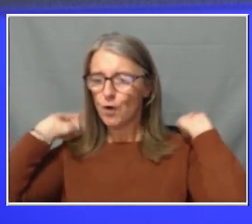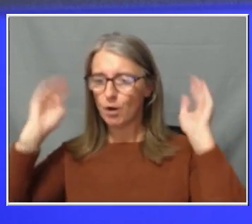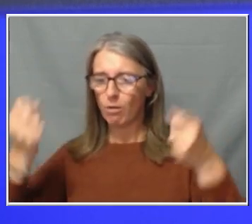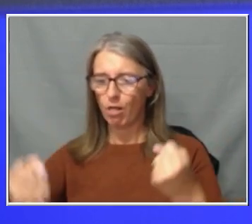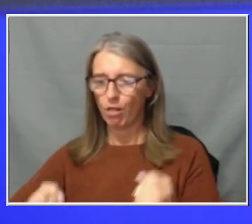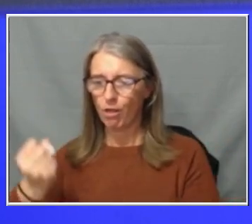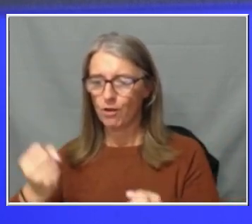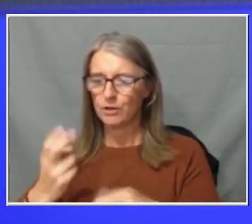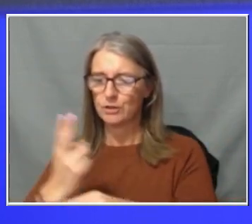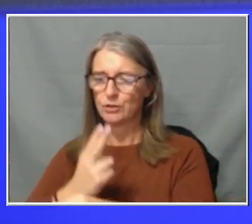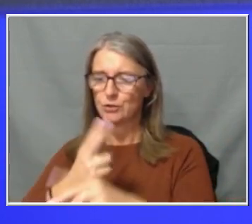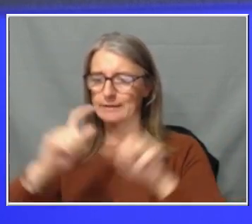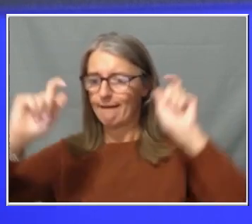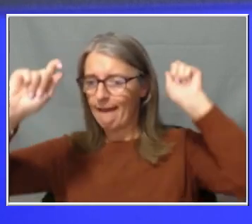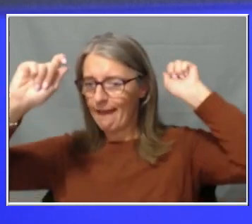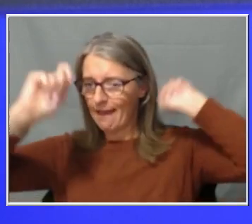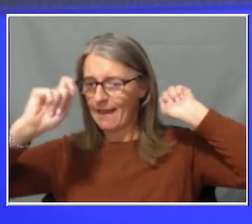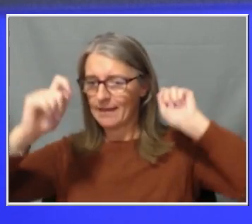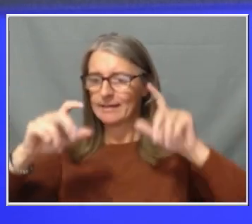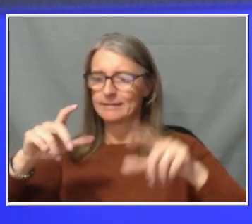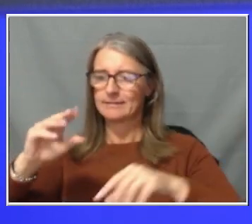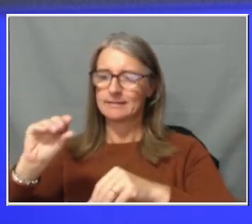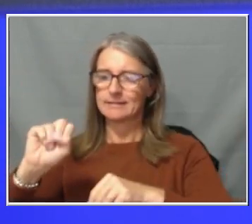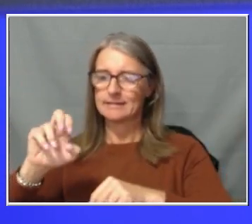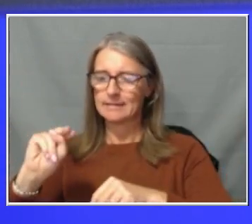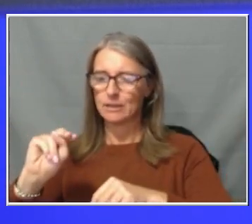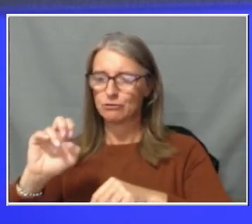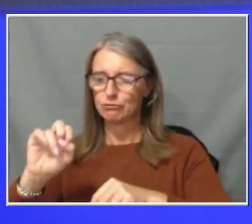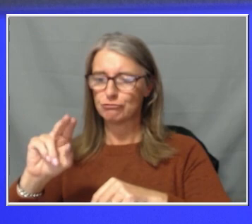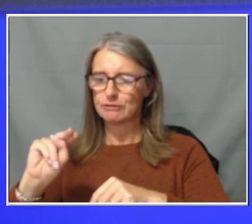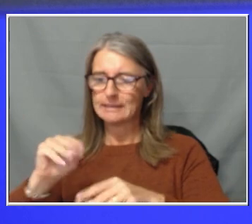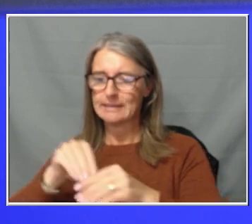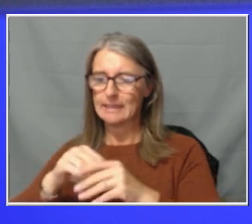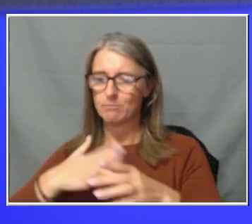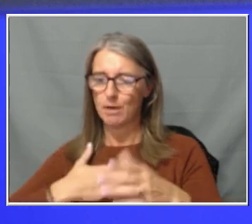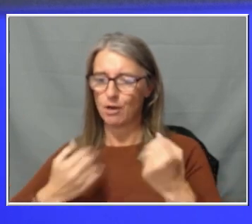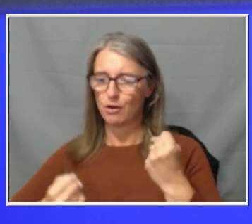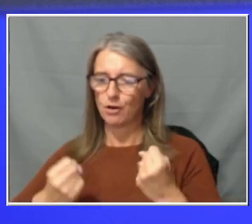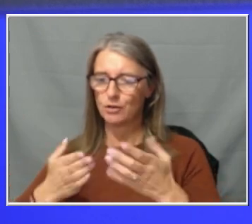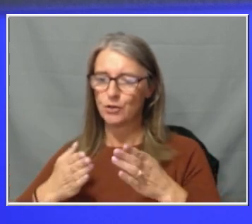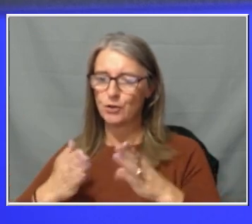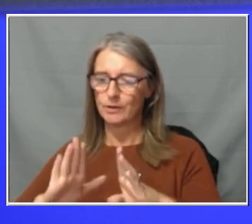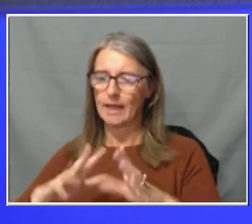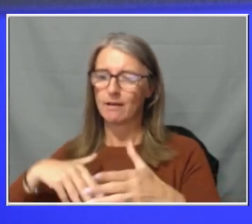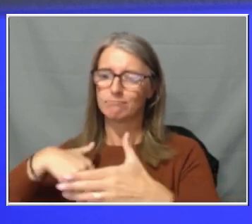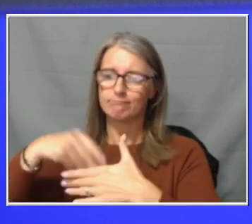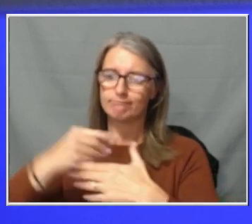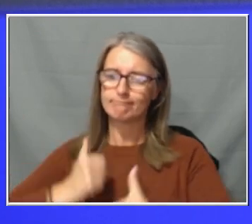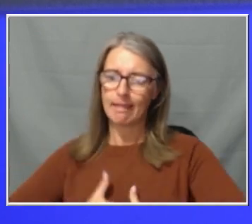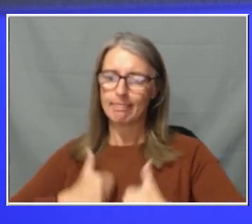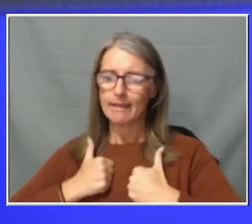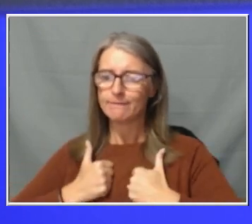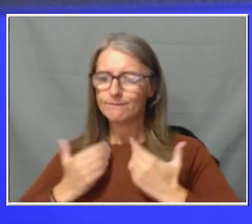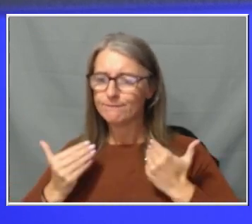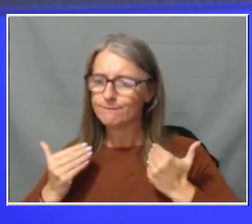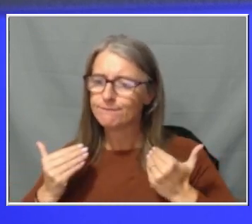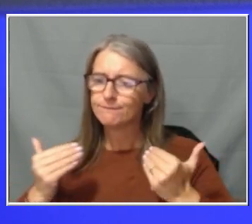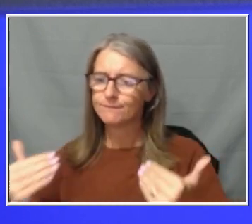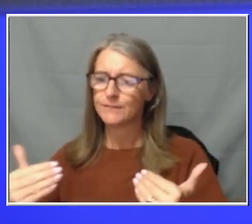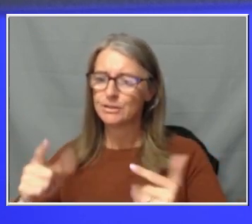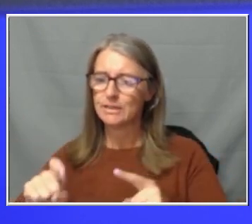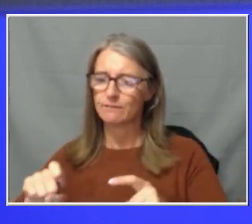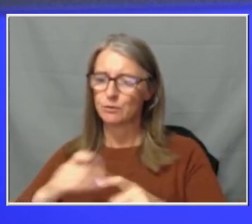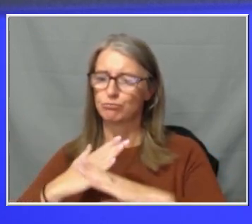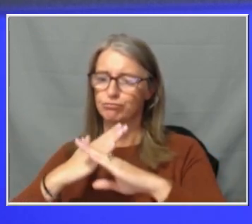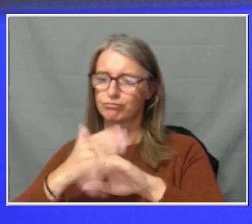convertible wearing a big hat, and I have sunscreen in my car. And so, you know, you're allowed to go out and live your life, you just have to protect yourself,